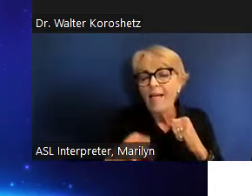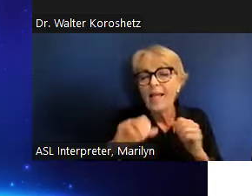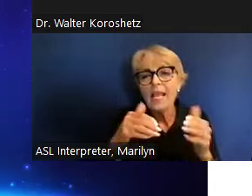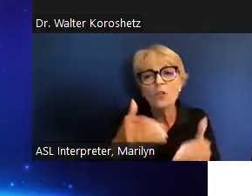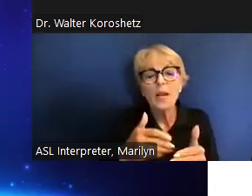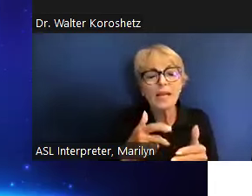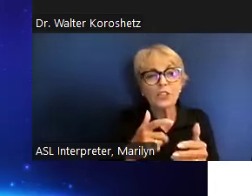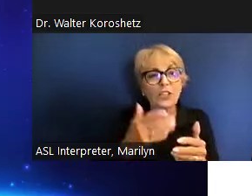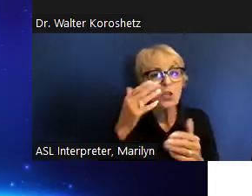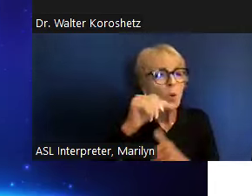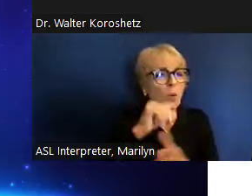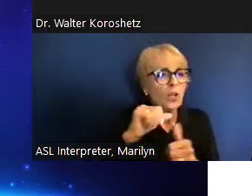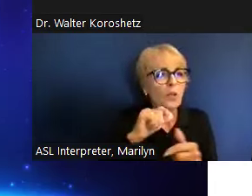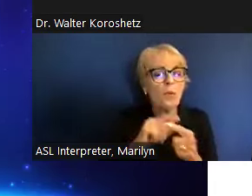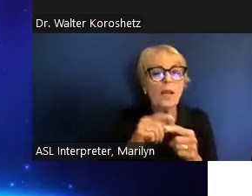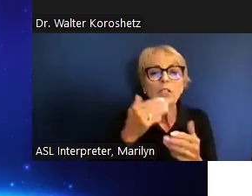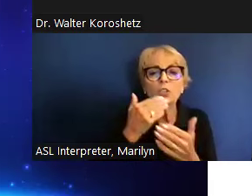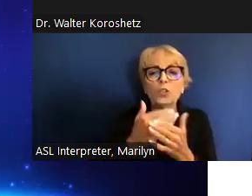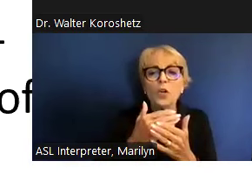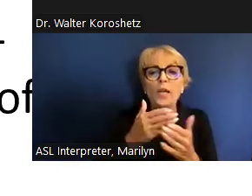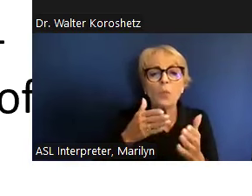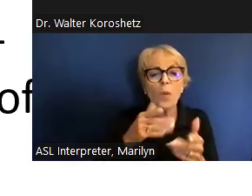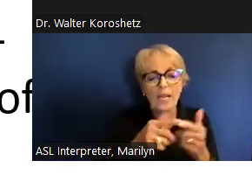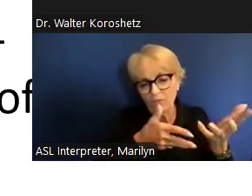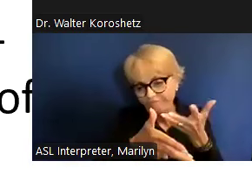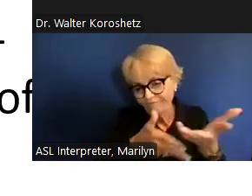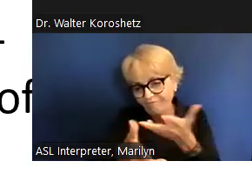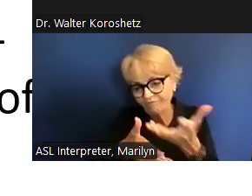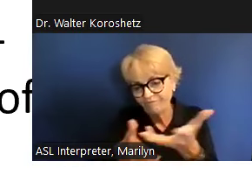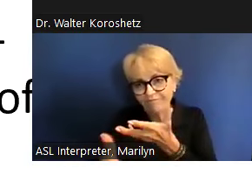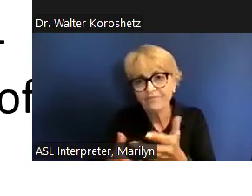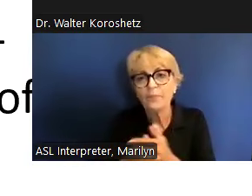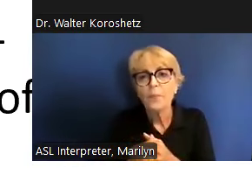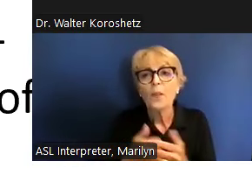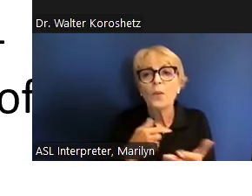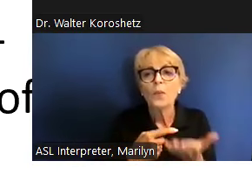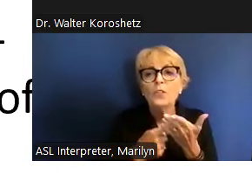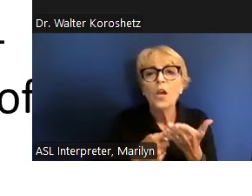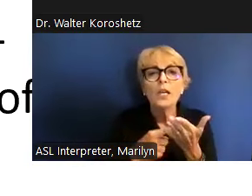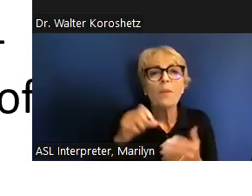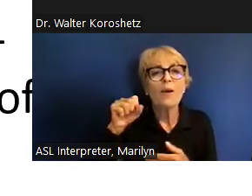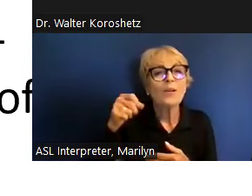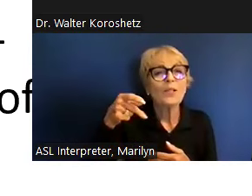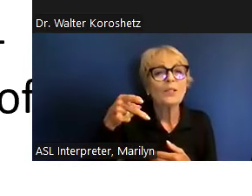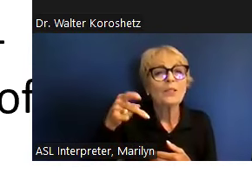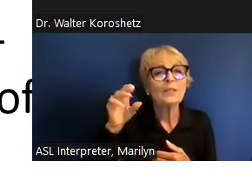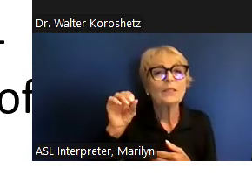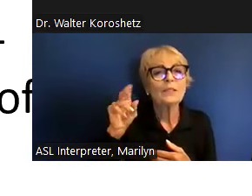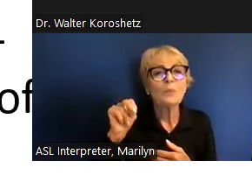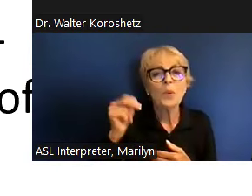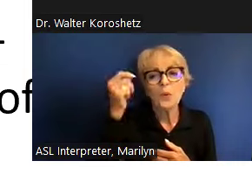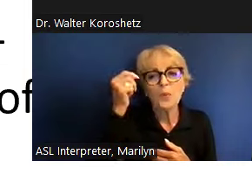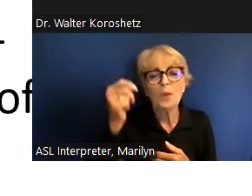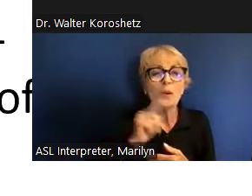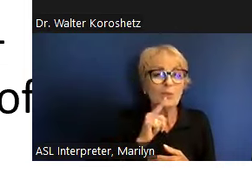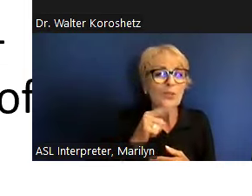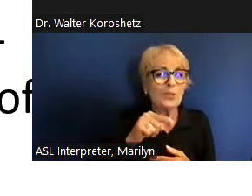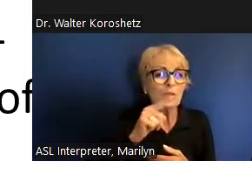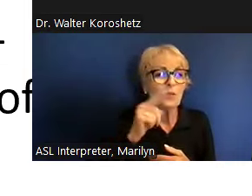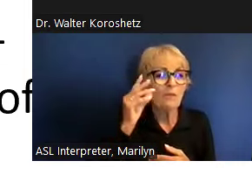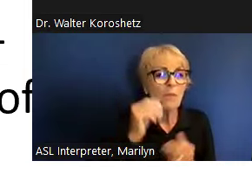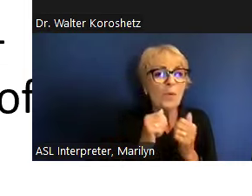way to sort of anchor that engagement. We talk about spoon theory, which I'm sure is very familiar to many people who are connected